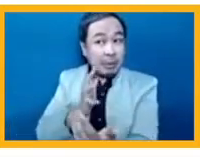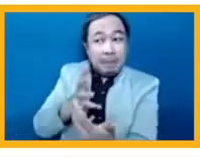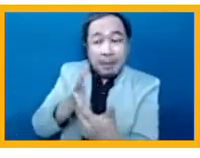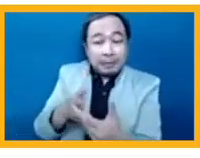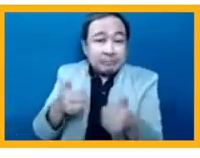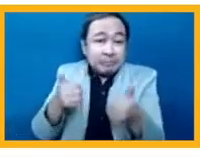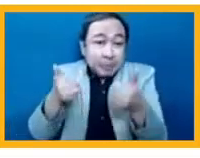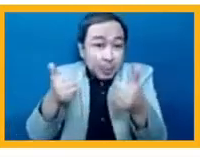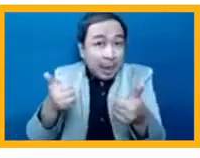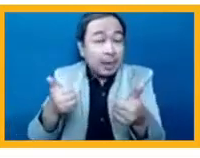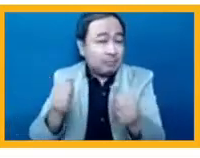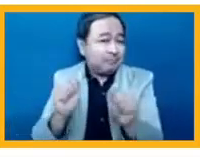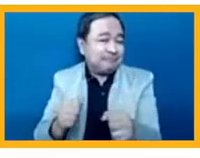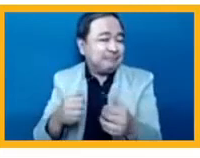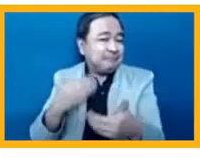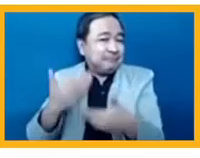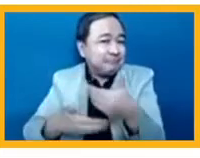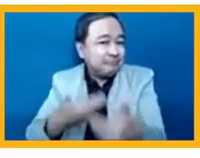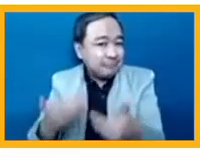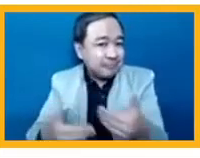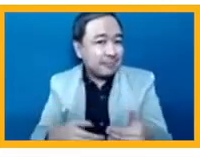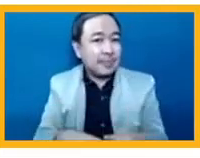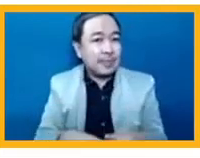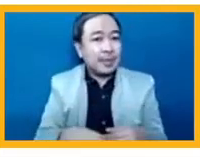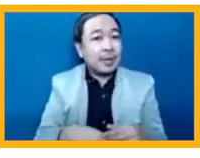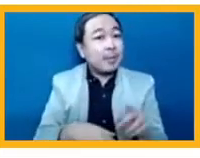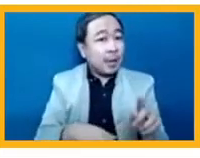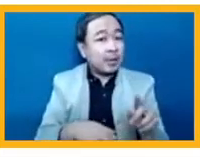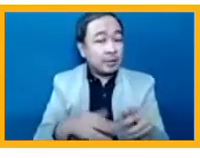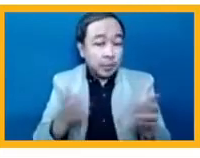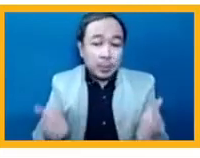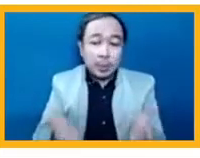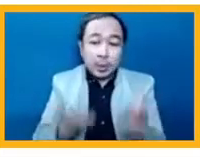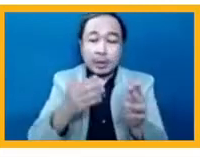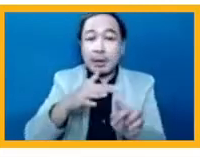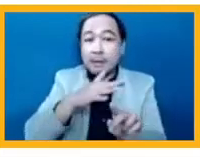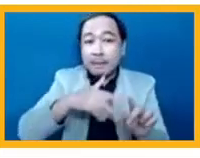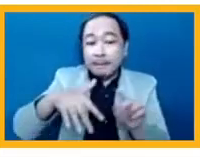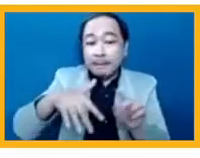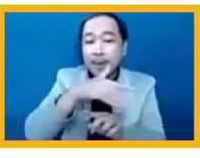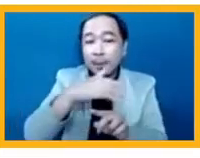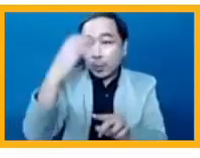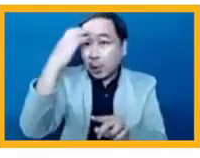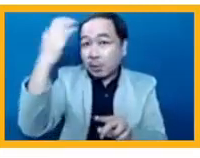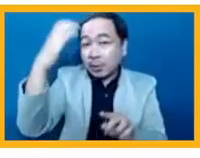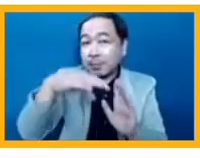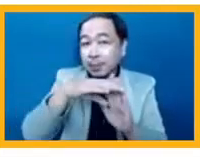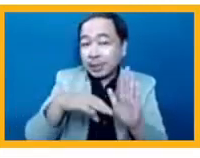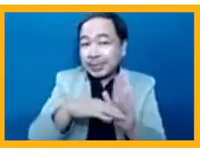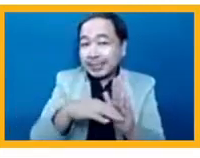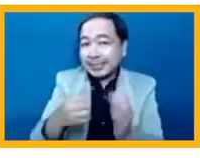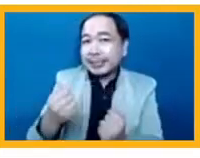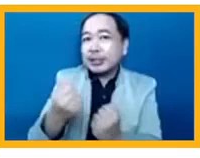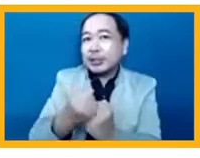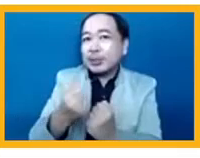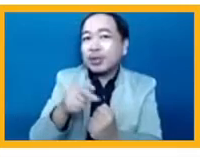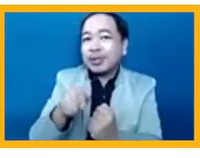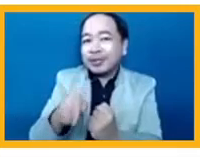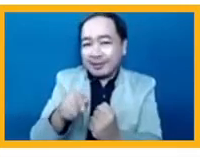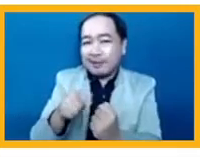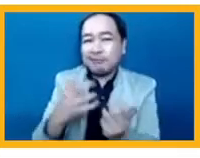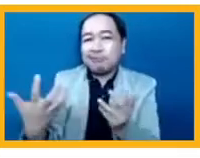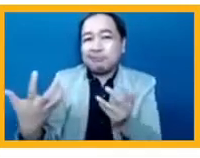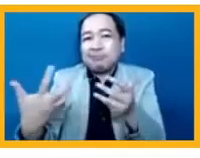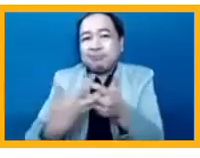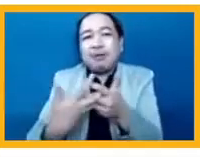kind of policy environment that is required to enable adoption by the ecosystem. Next slide, please. So